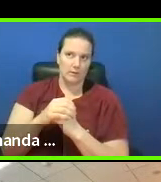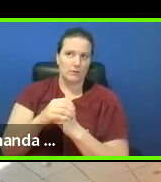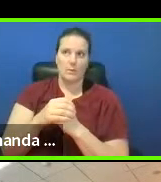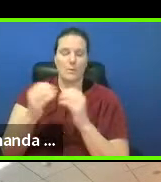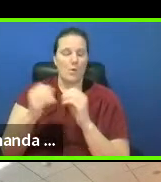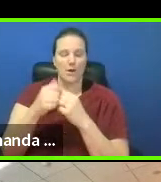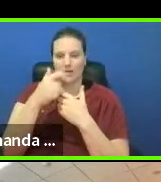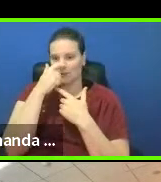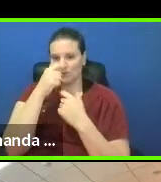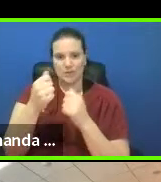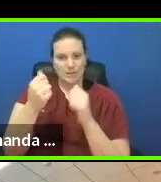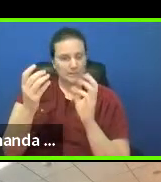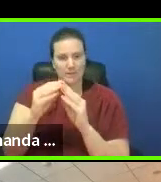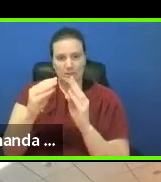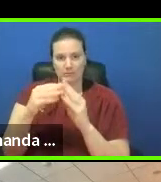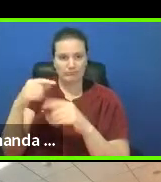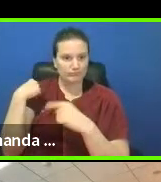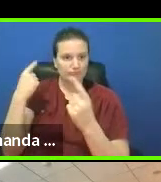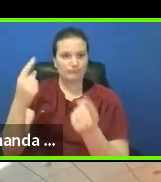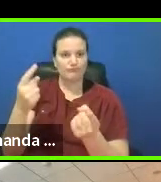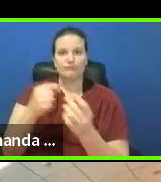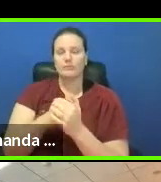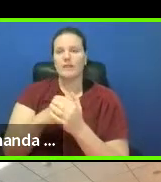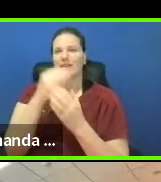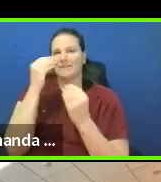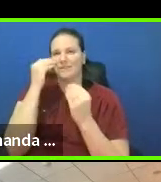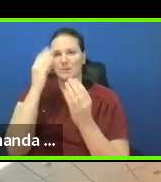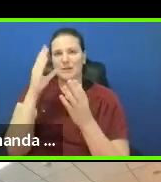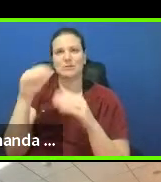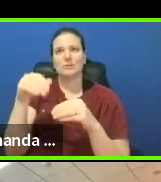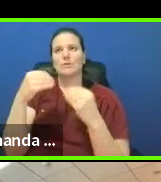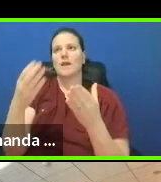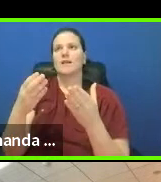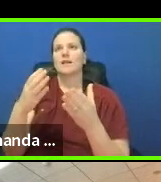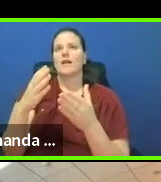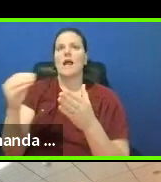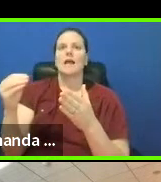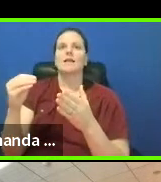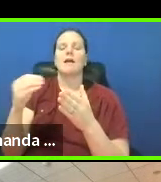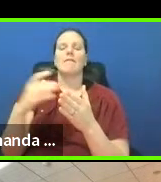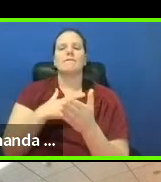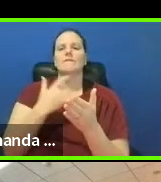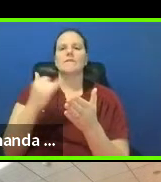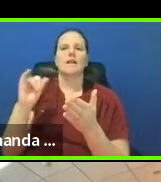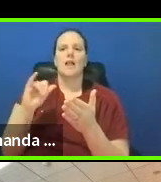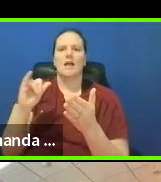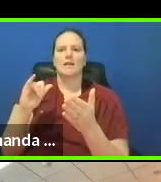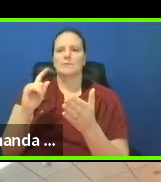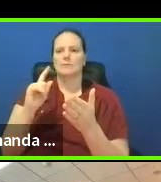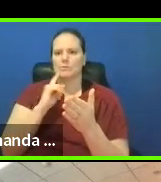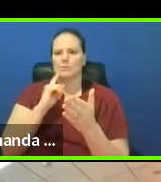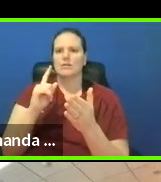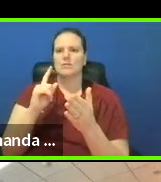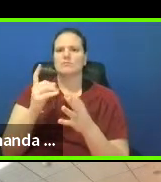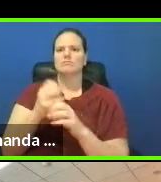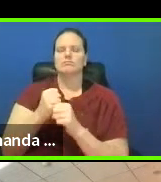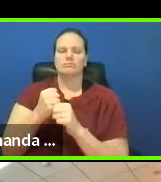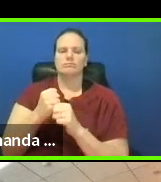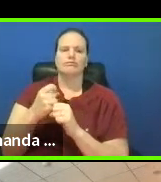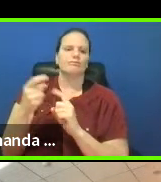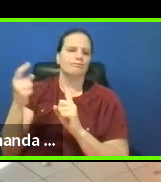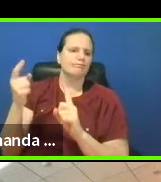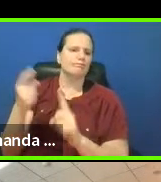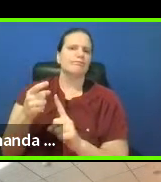more interesting meetings, and the information provided, and I just feel like we're really getting down